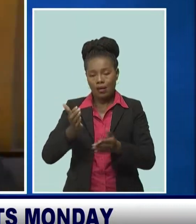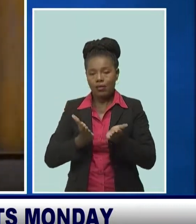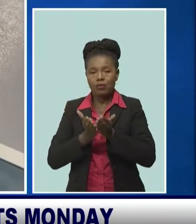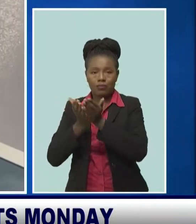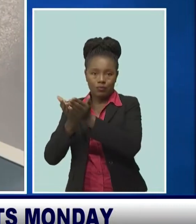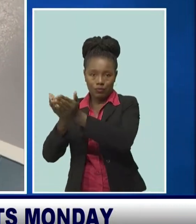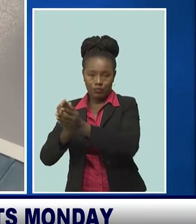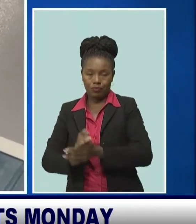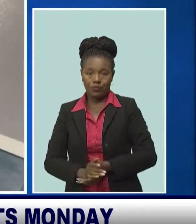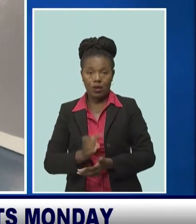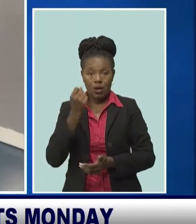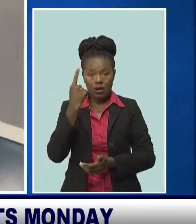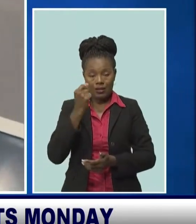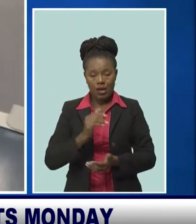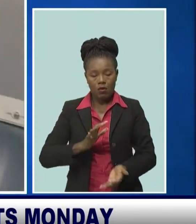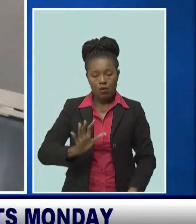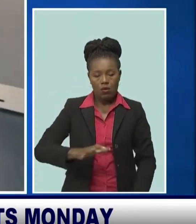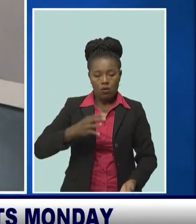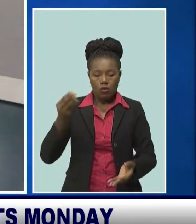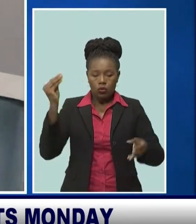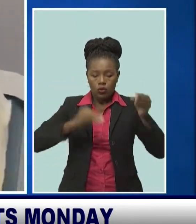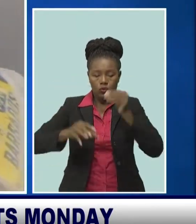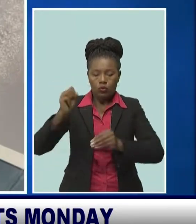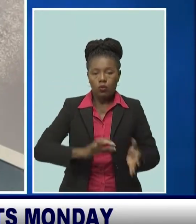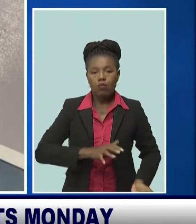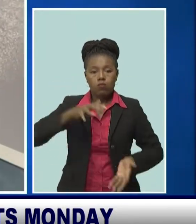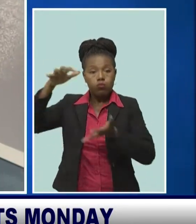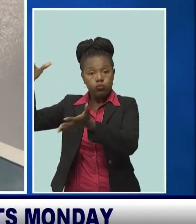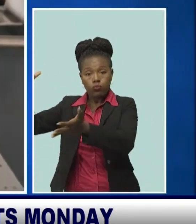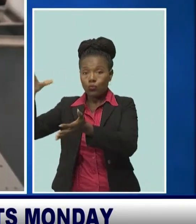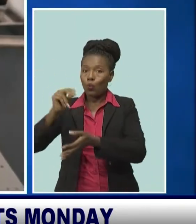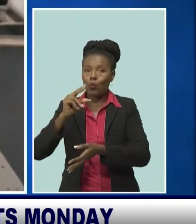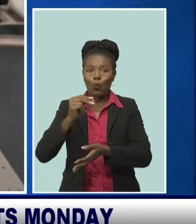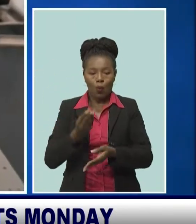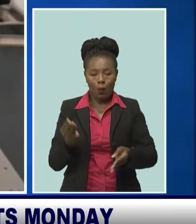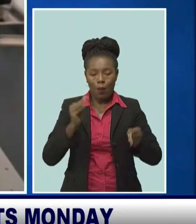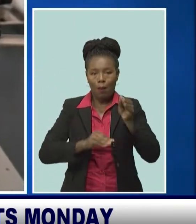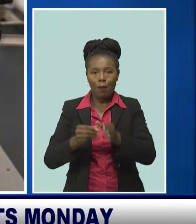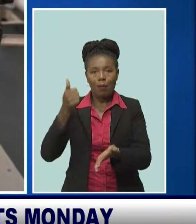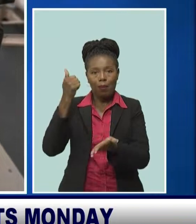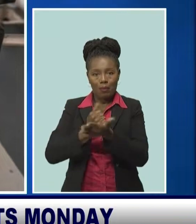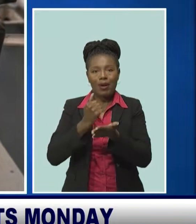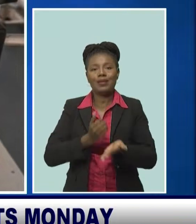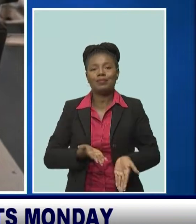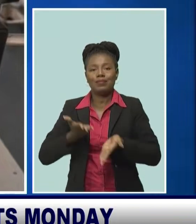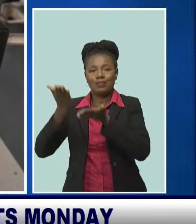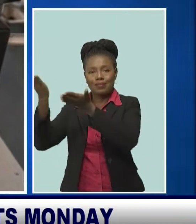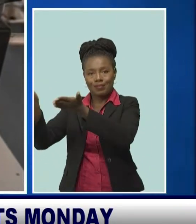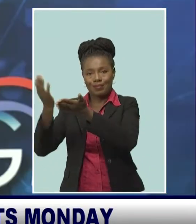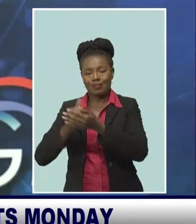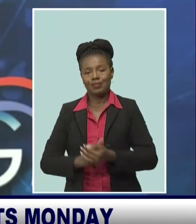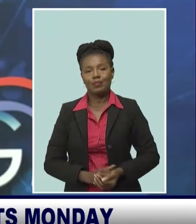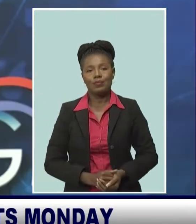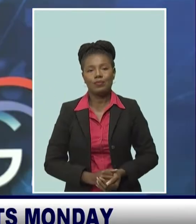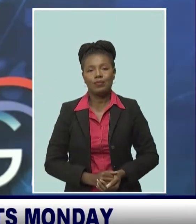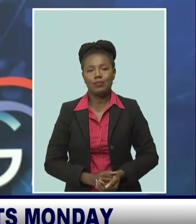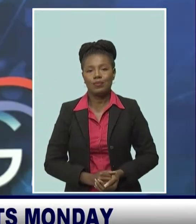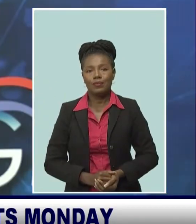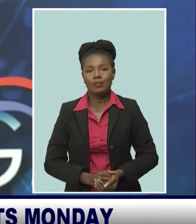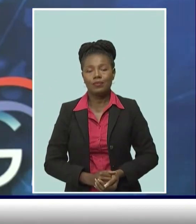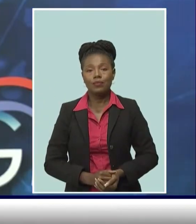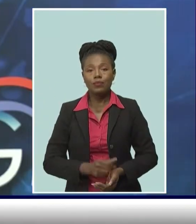bulk, but rather packaging and branding its product. Crystal Hoyt, CBC News.